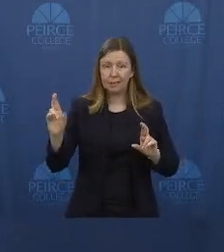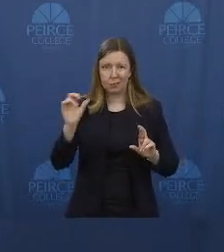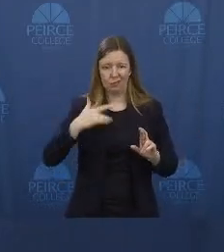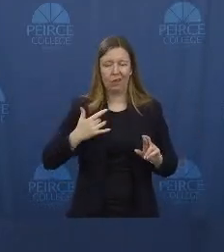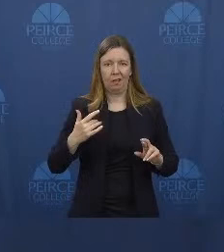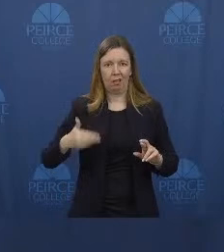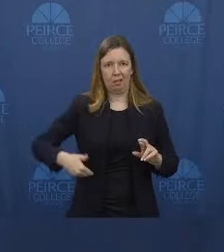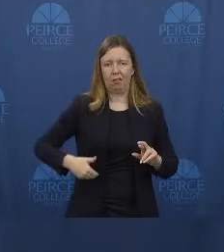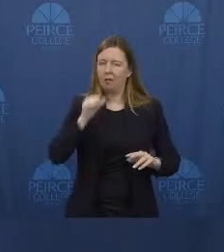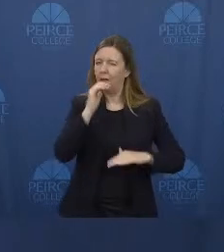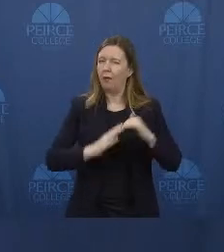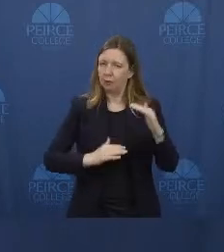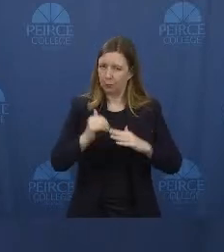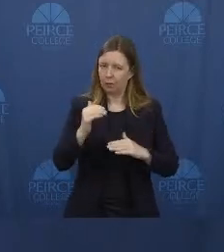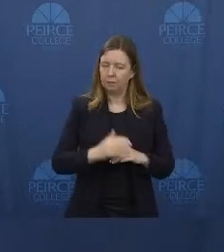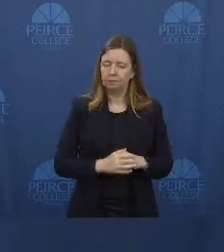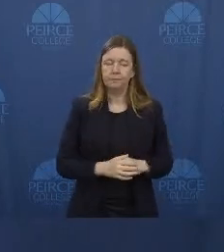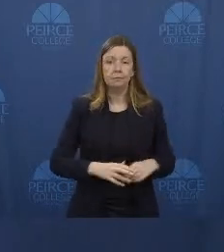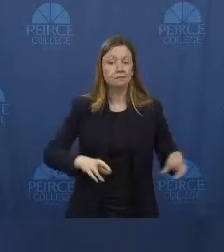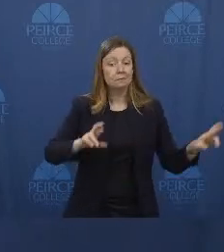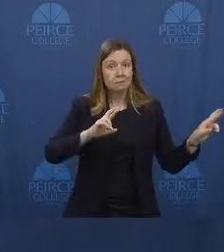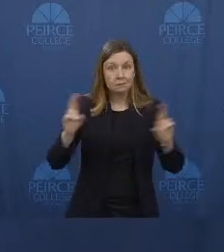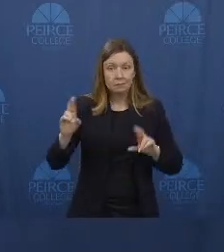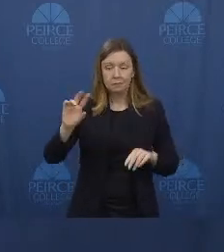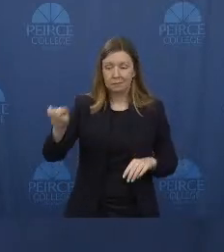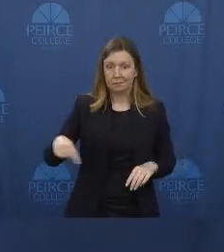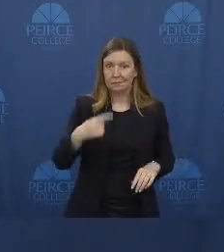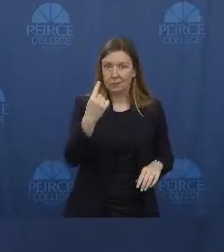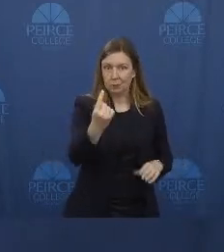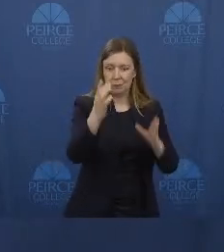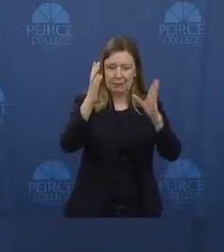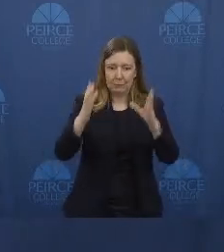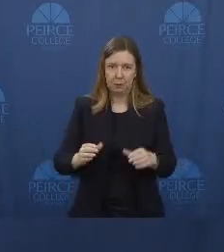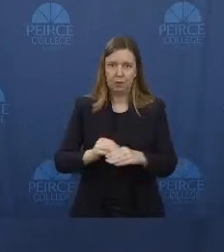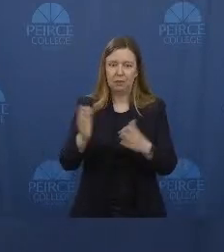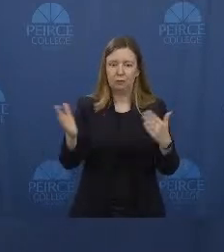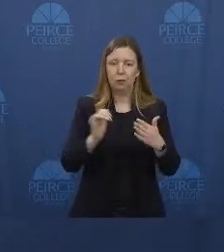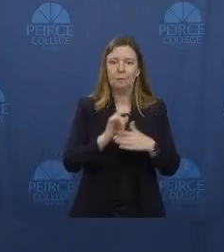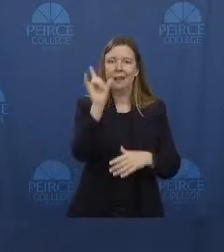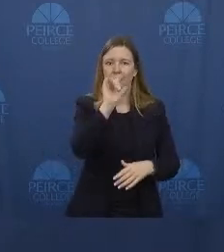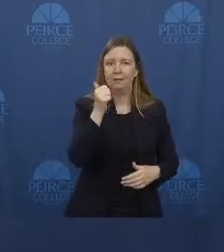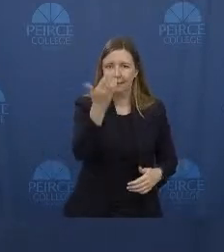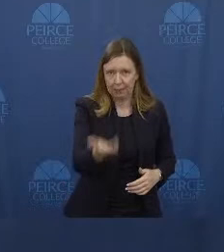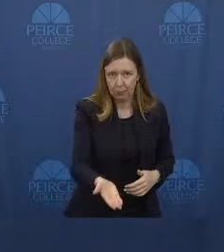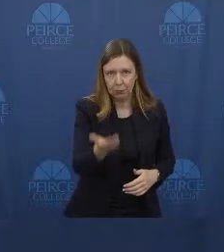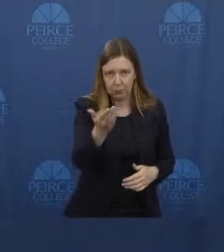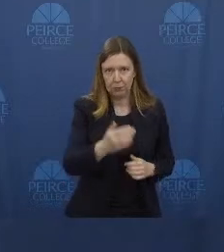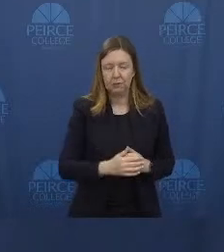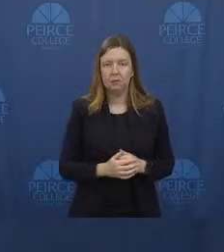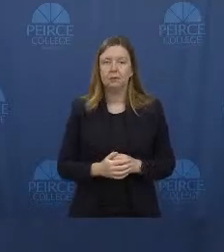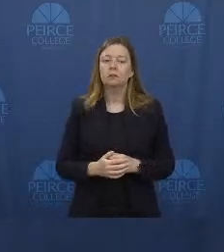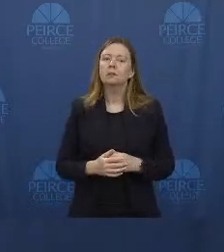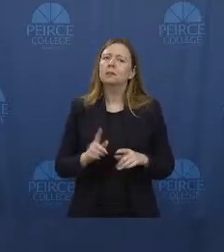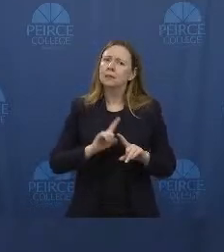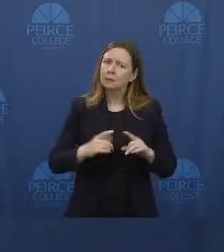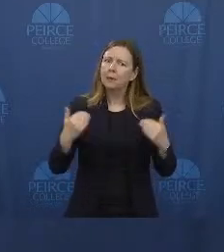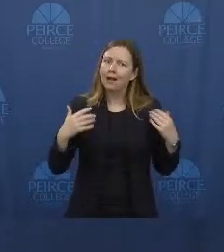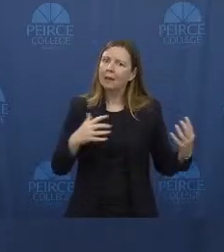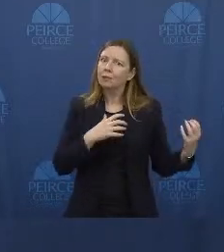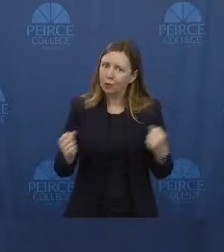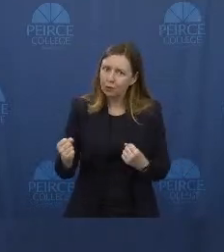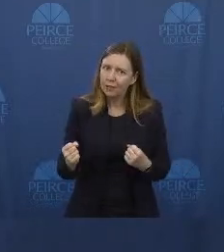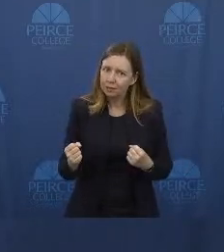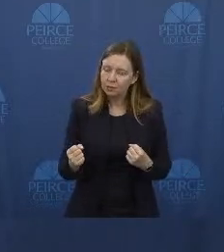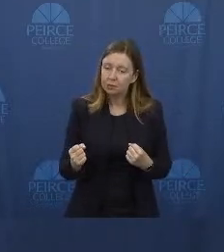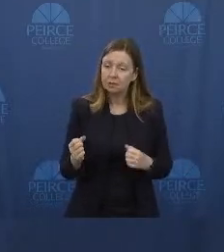uncomfortable. Be ready to be the only person in the room that looks like you. And have courage.